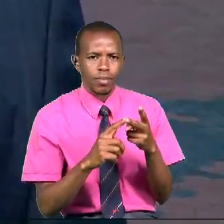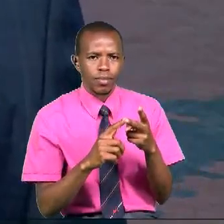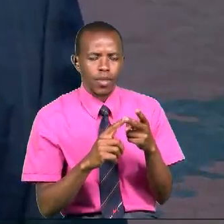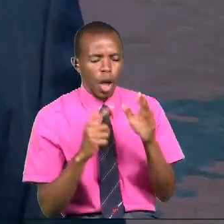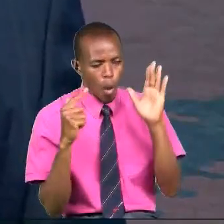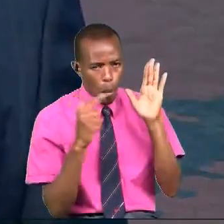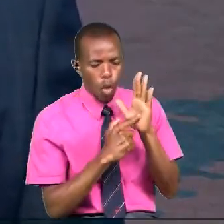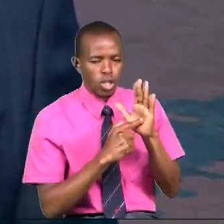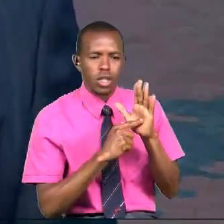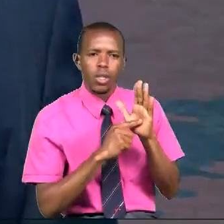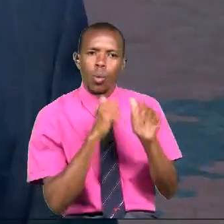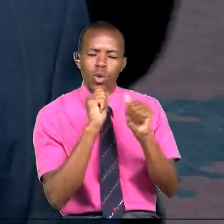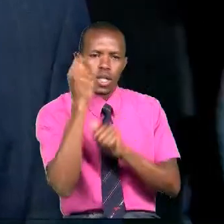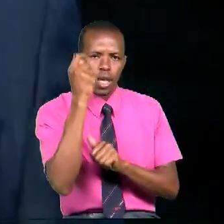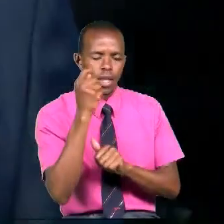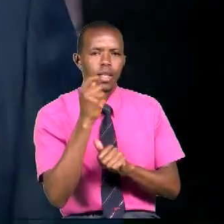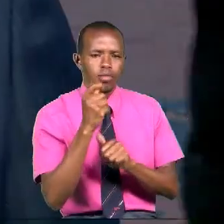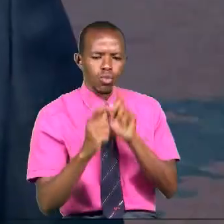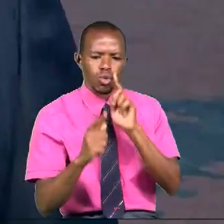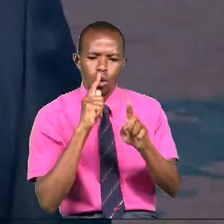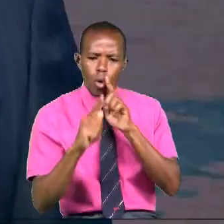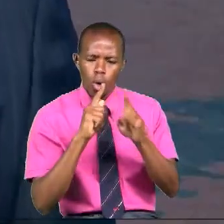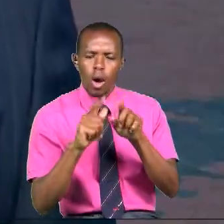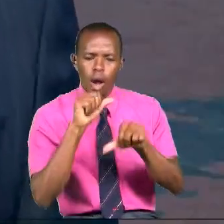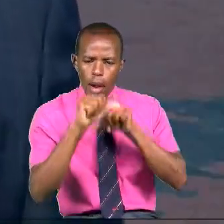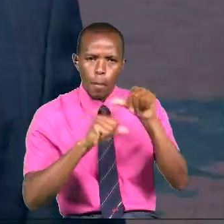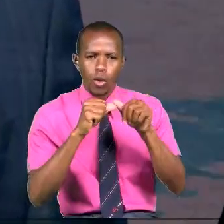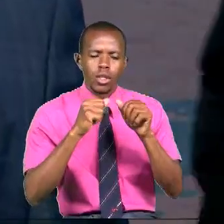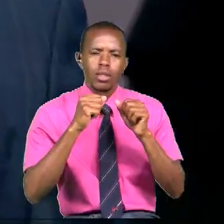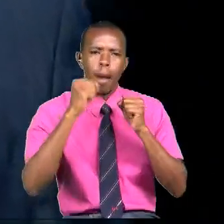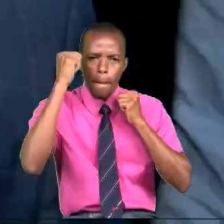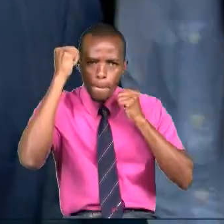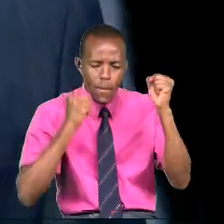remember Kenyans have been talking about the militarization of,